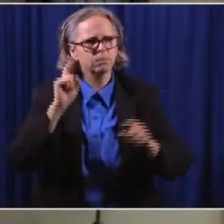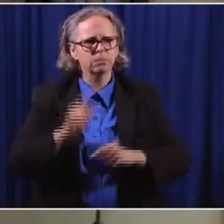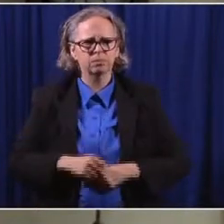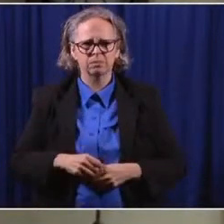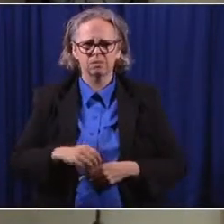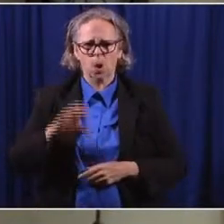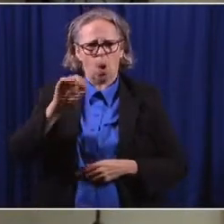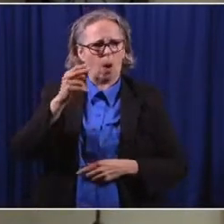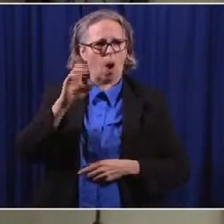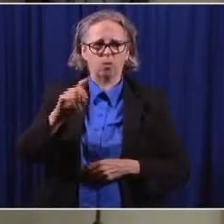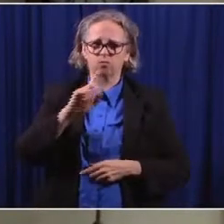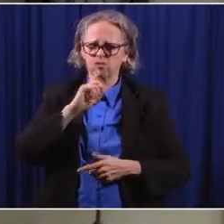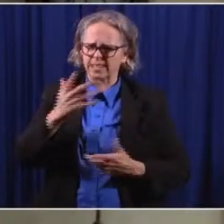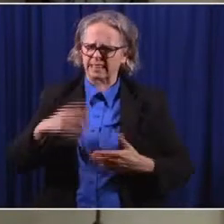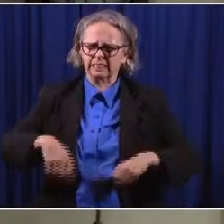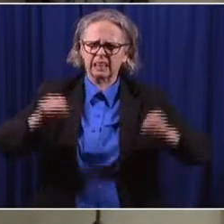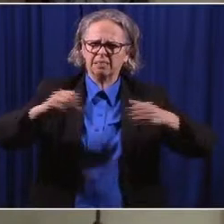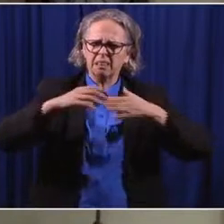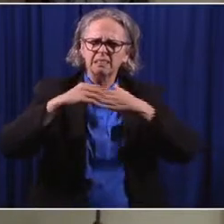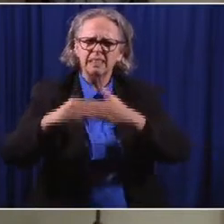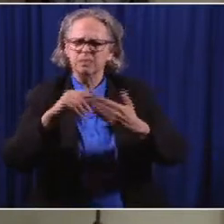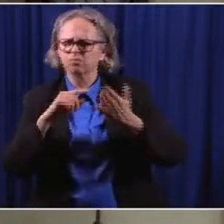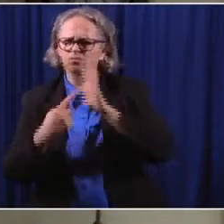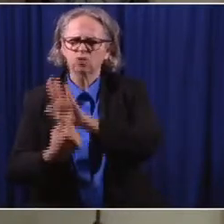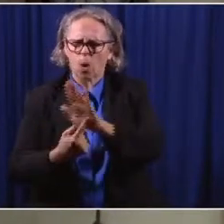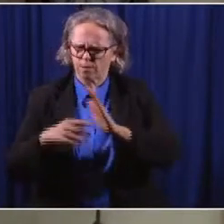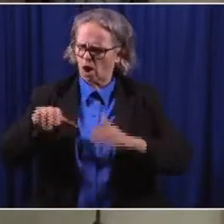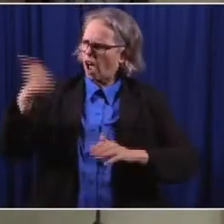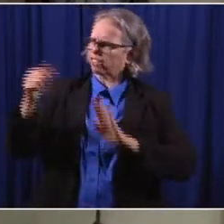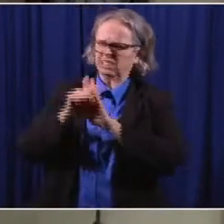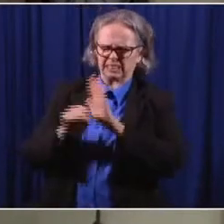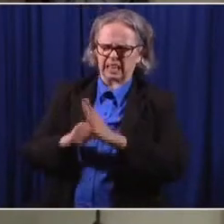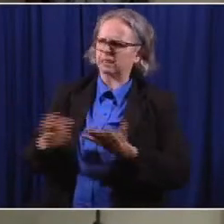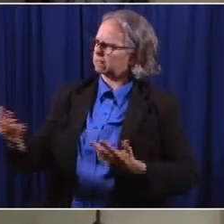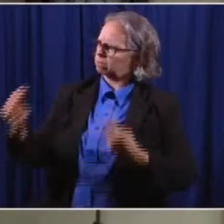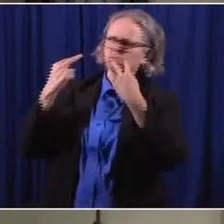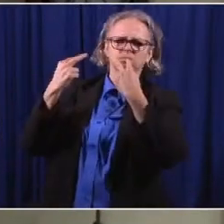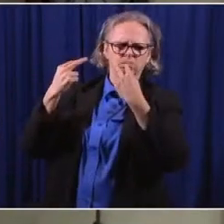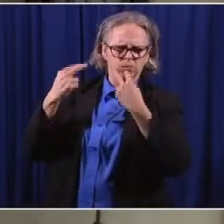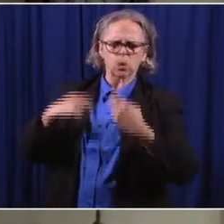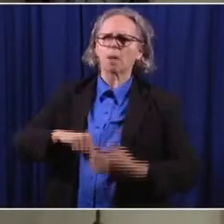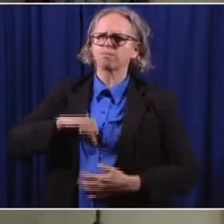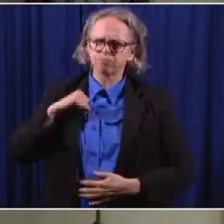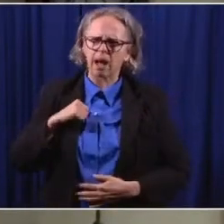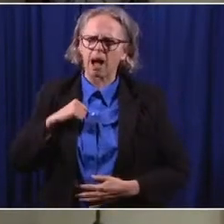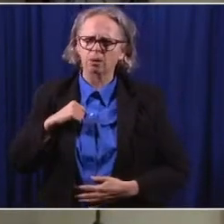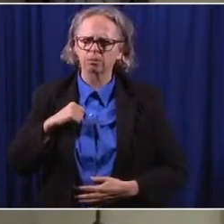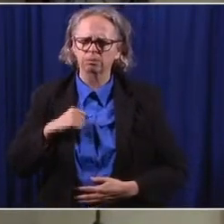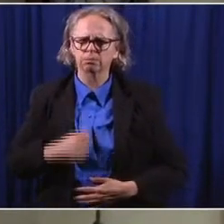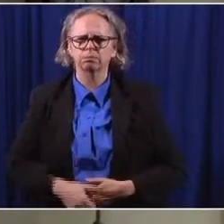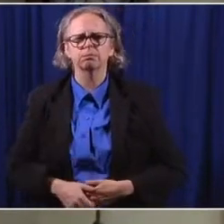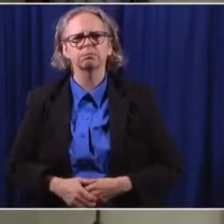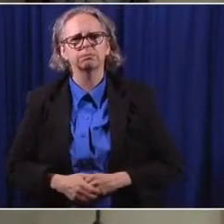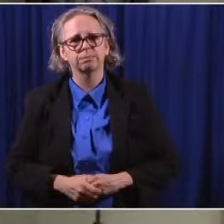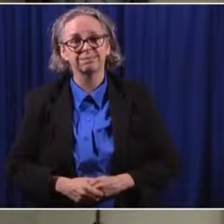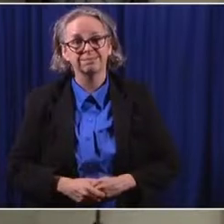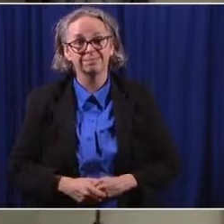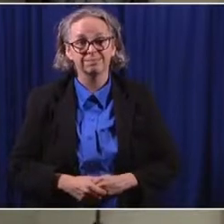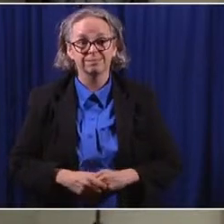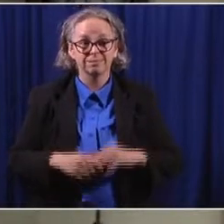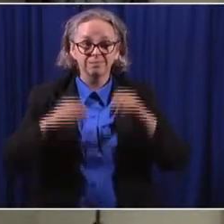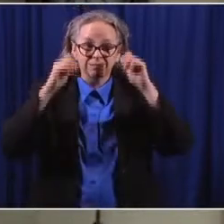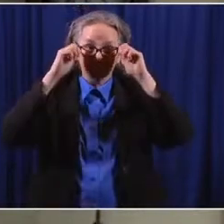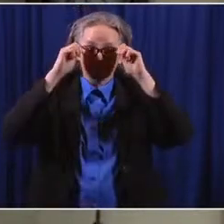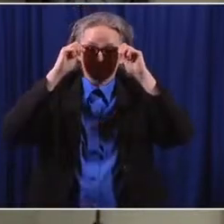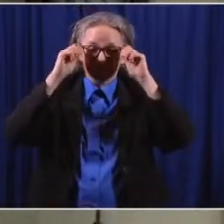nation in this, and something that we all should be very, very proud of. We changed, I think, by doing this, we changed